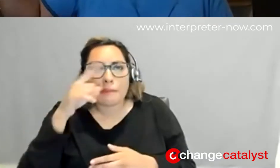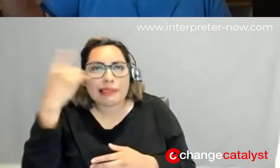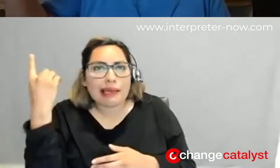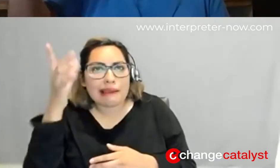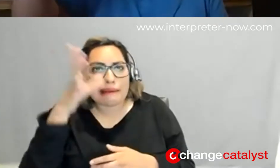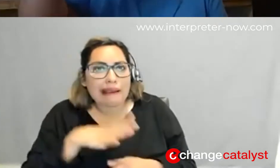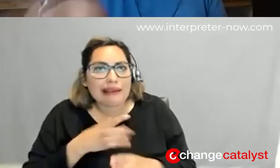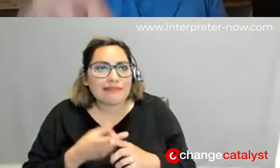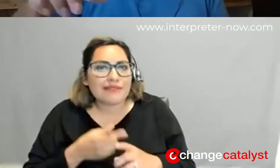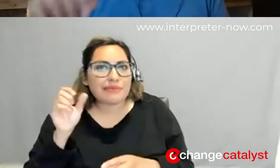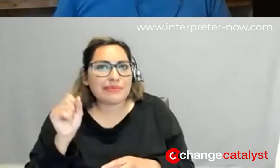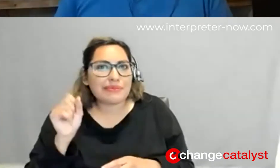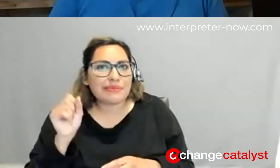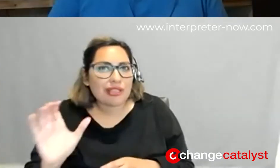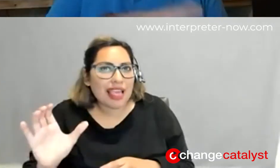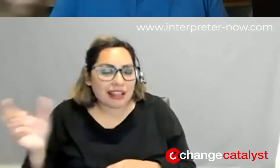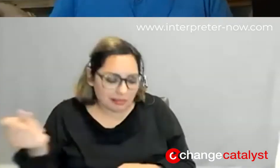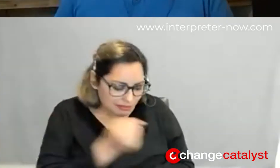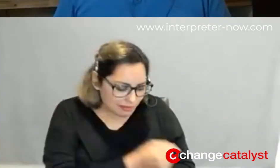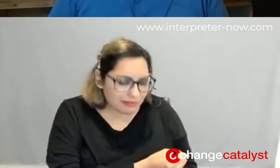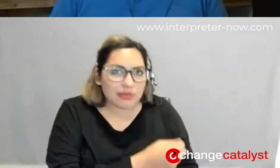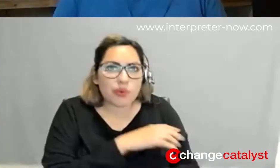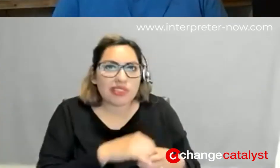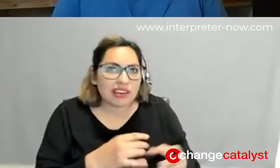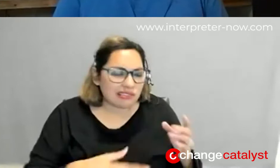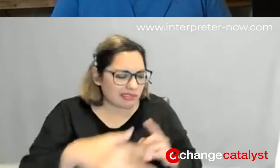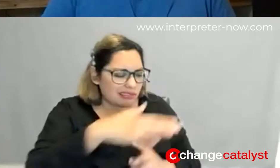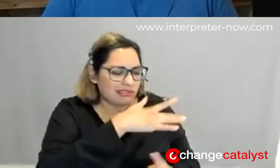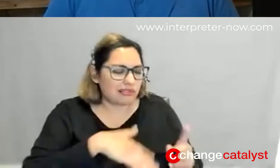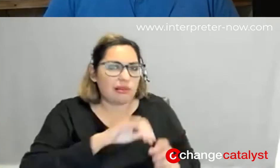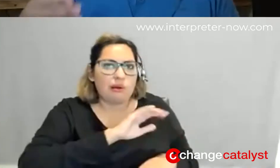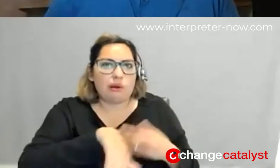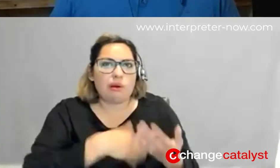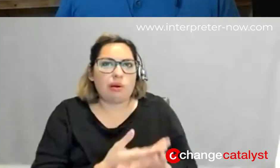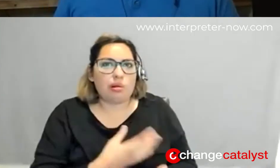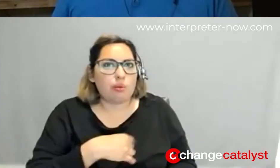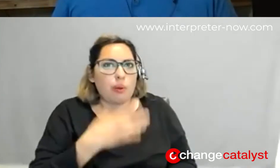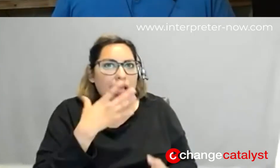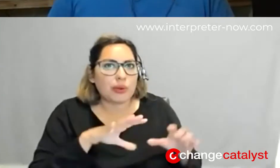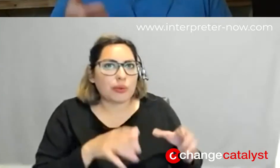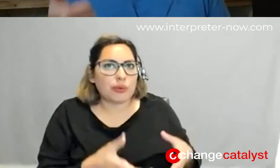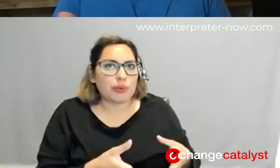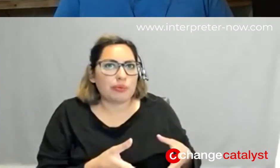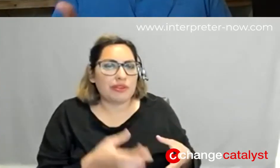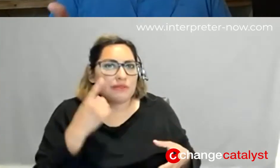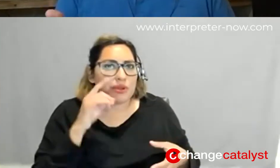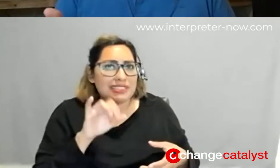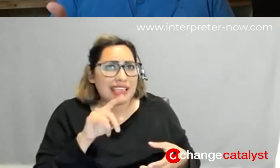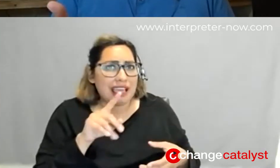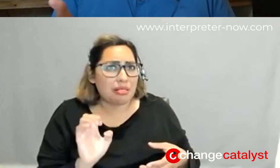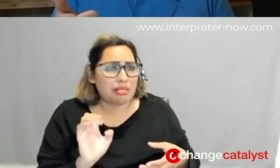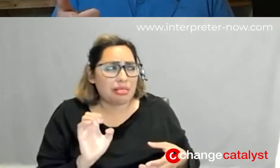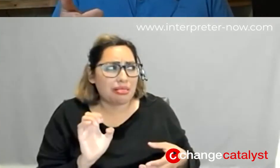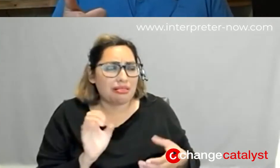South Carolina and drop them into an all-white male group in, Seattle. You don't tell him